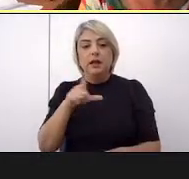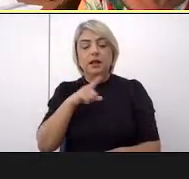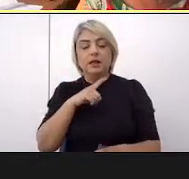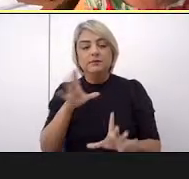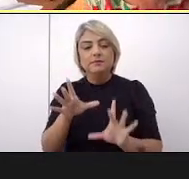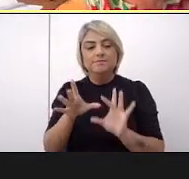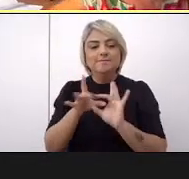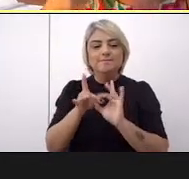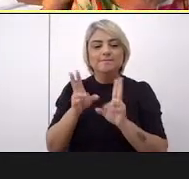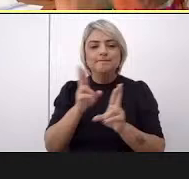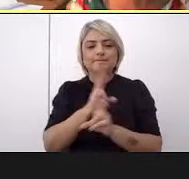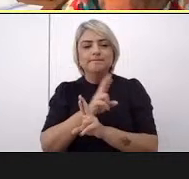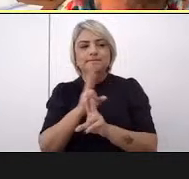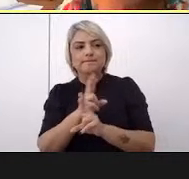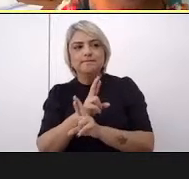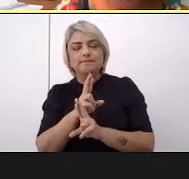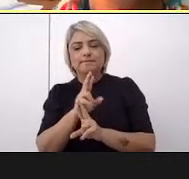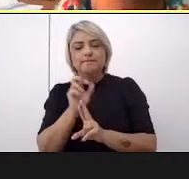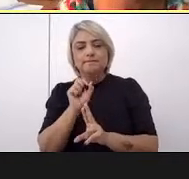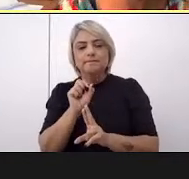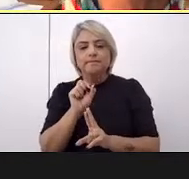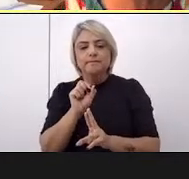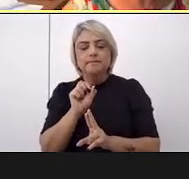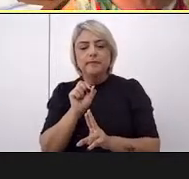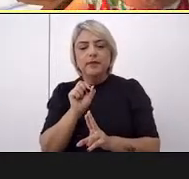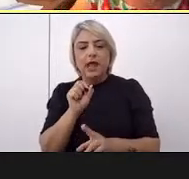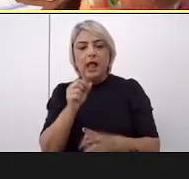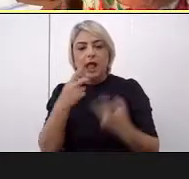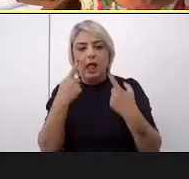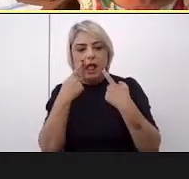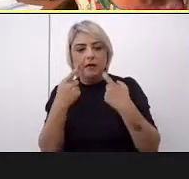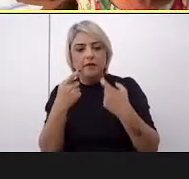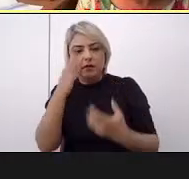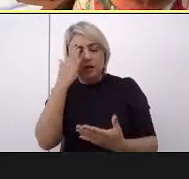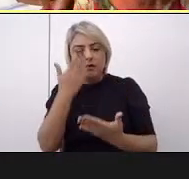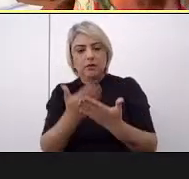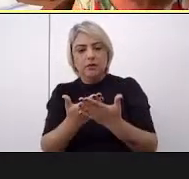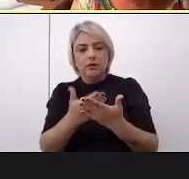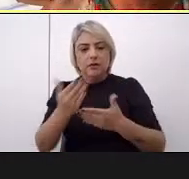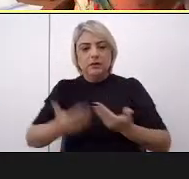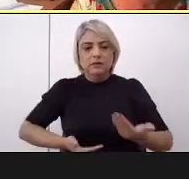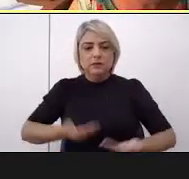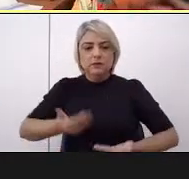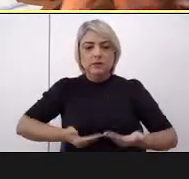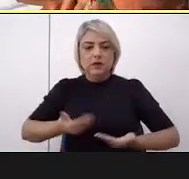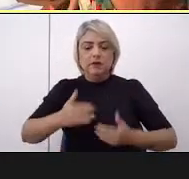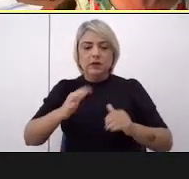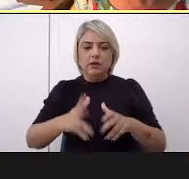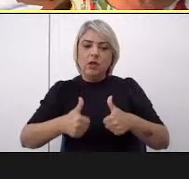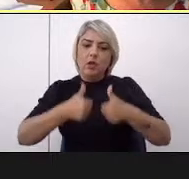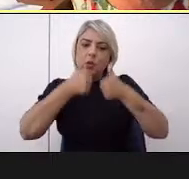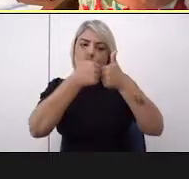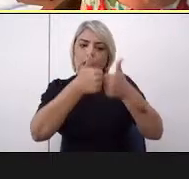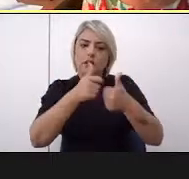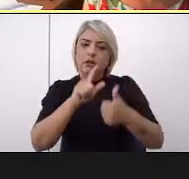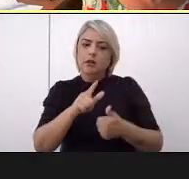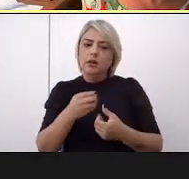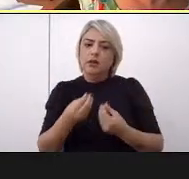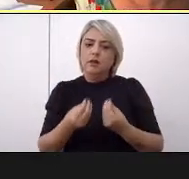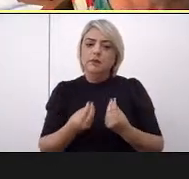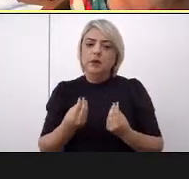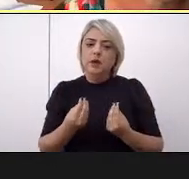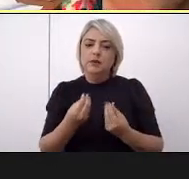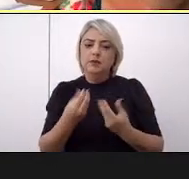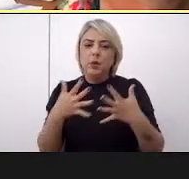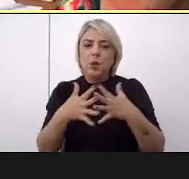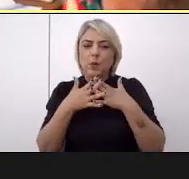selling certification services, selling accreditation services. It's all a very complex and very